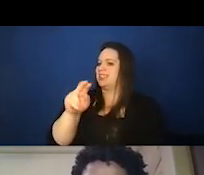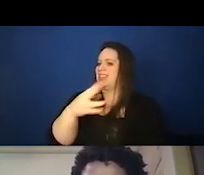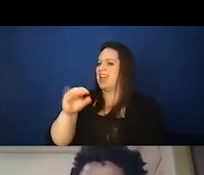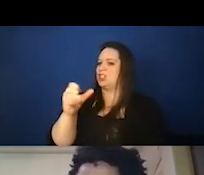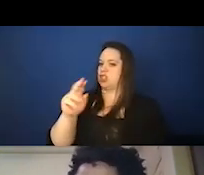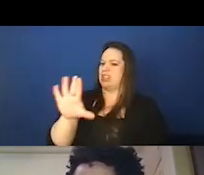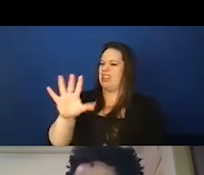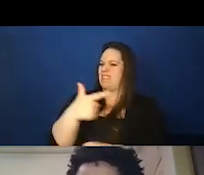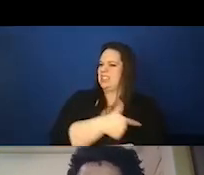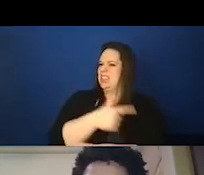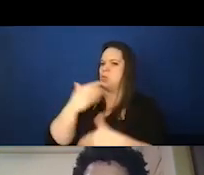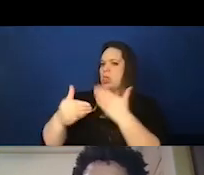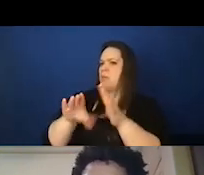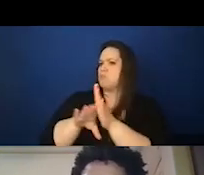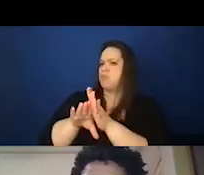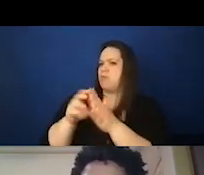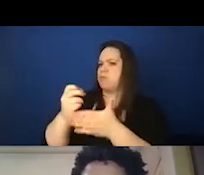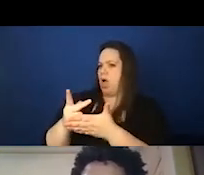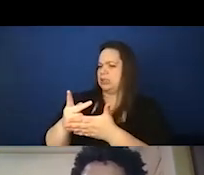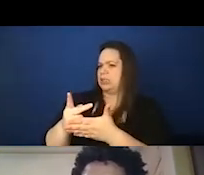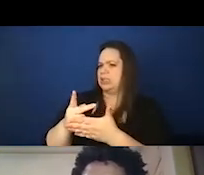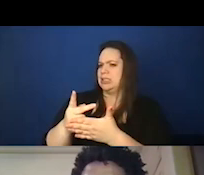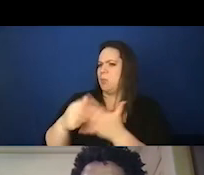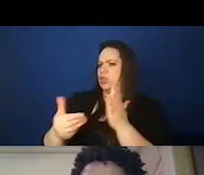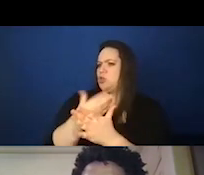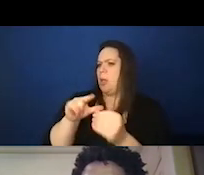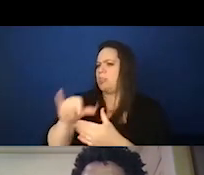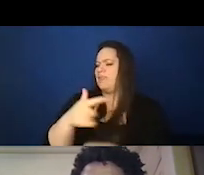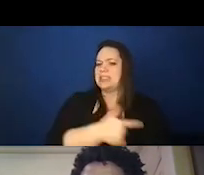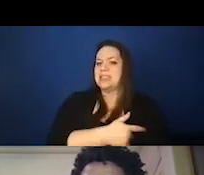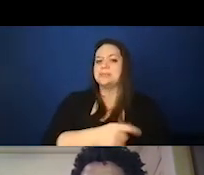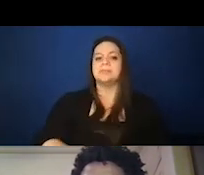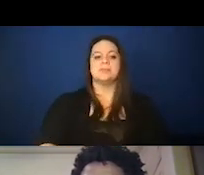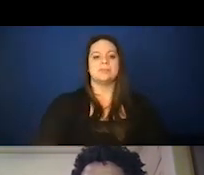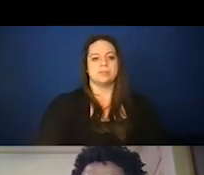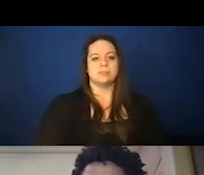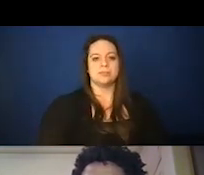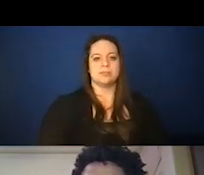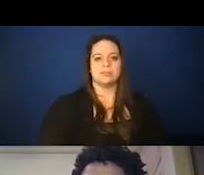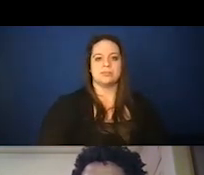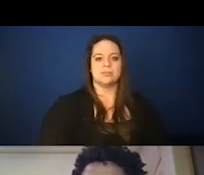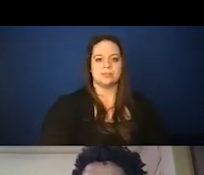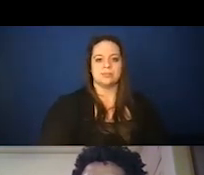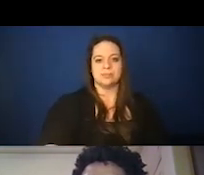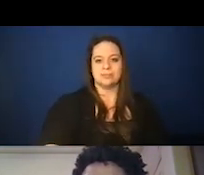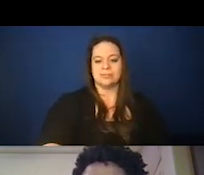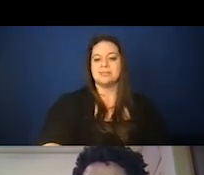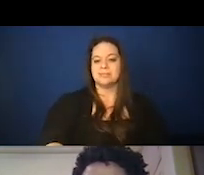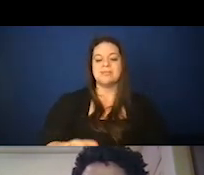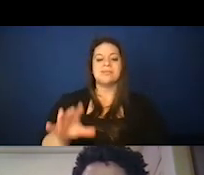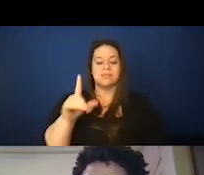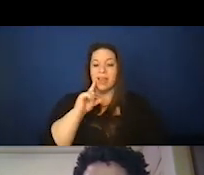that vaccine? Great, I'll take it first and then assist from Dr. Vasquez, of course, because I know he's really waiting for this vaccine.